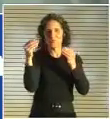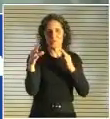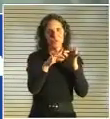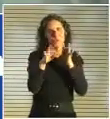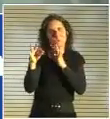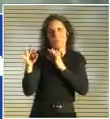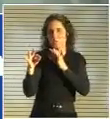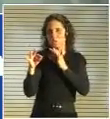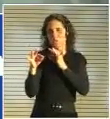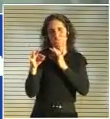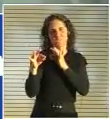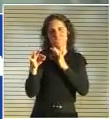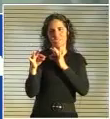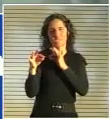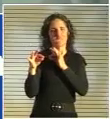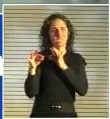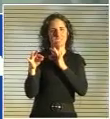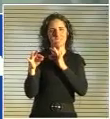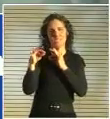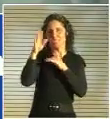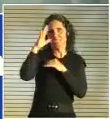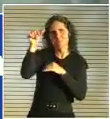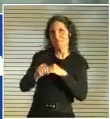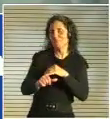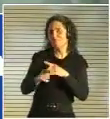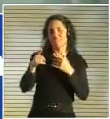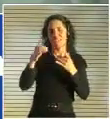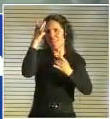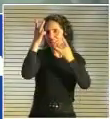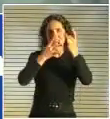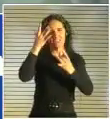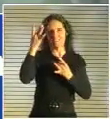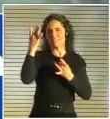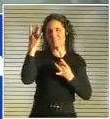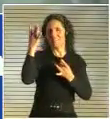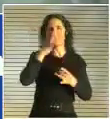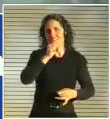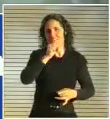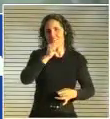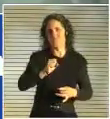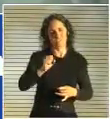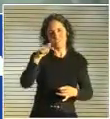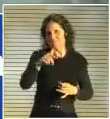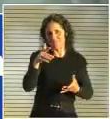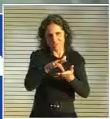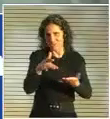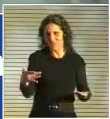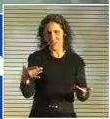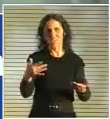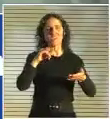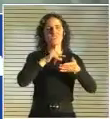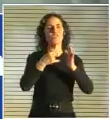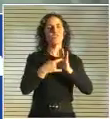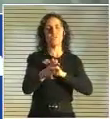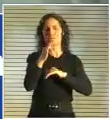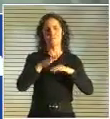amazing initiatives going on. Nature positive solutions, that's very, I would say, cutting edge. Nature positive is still not